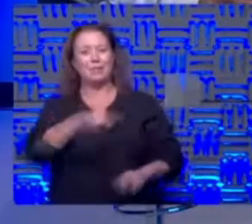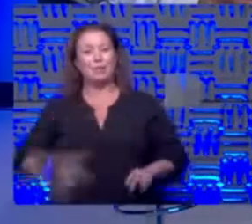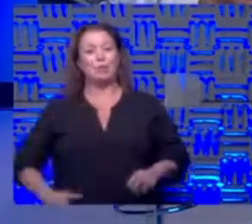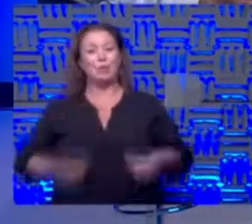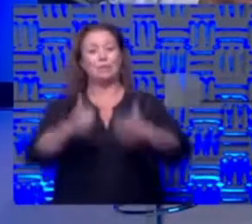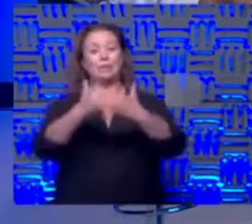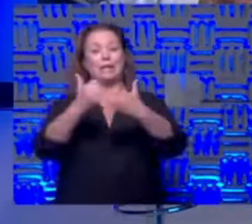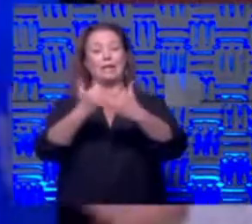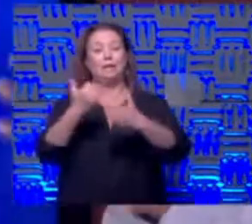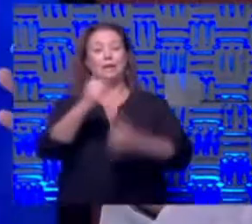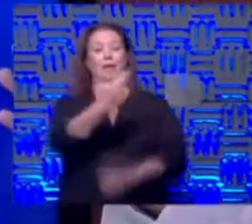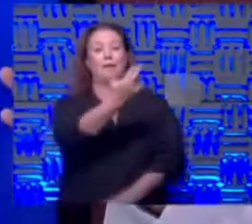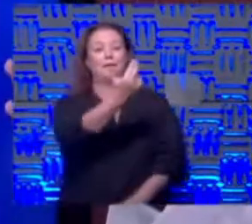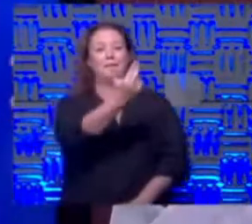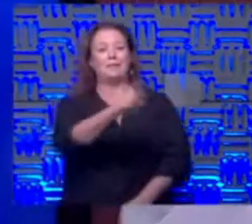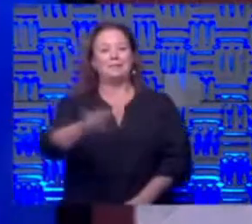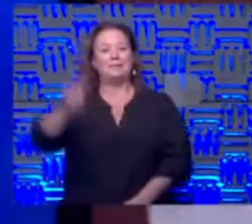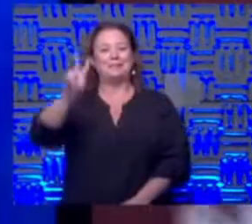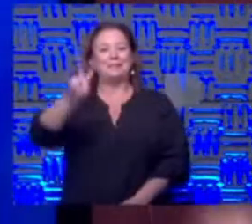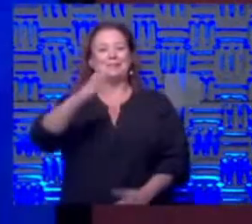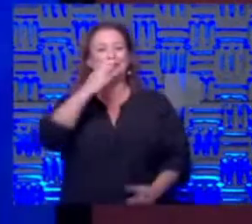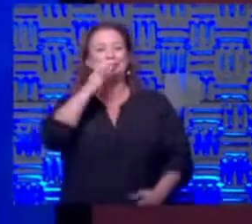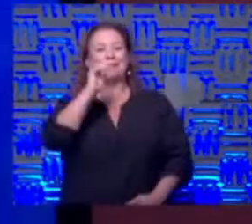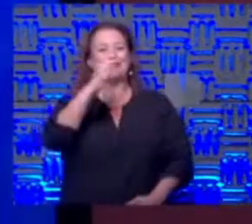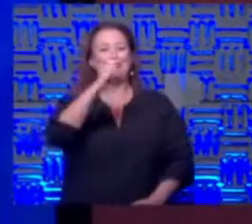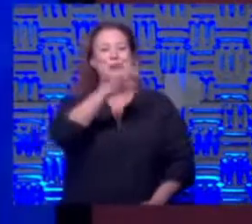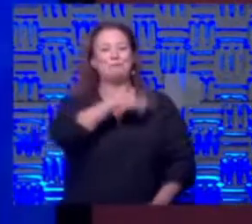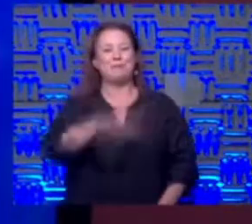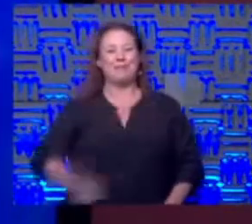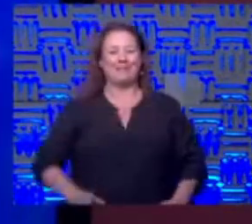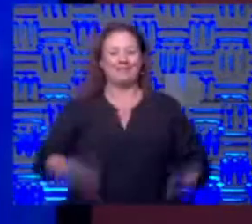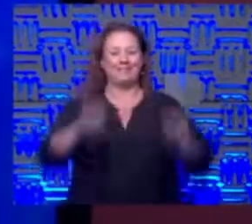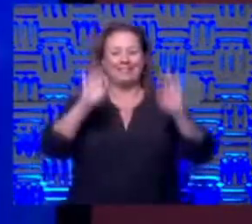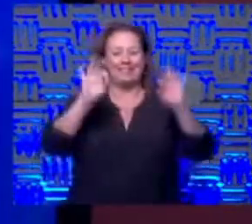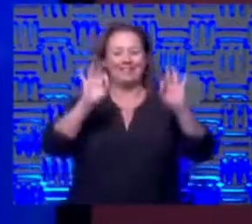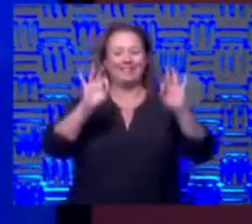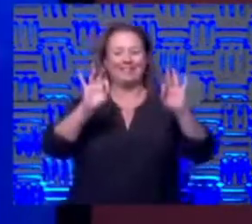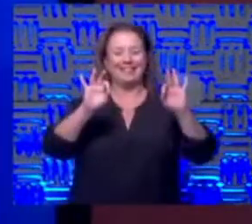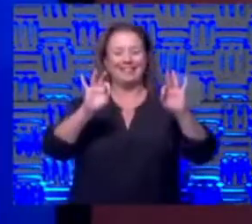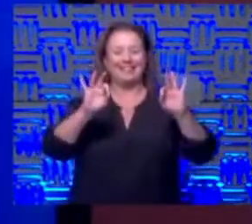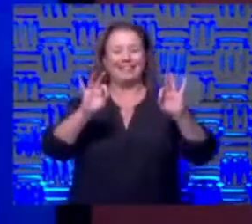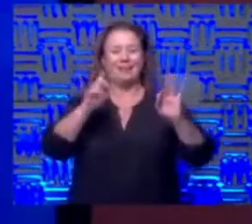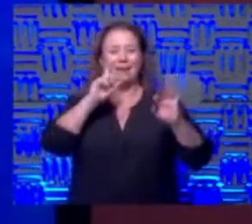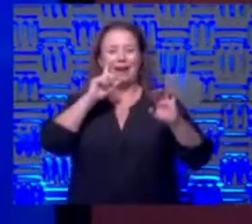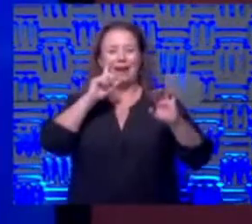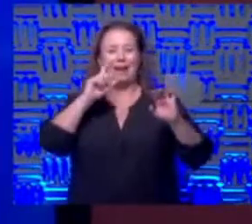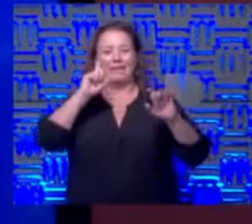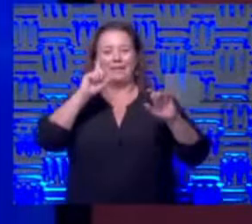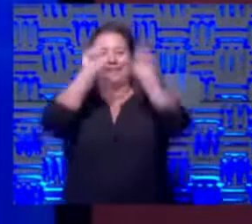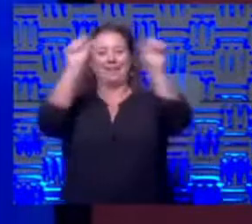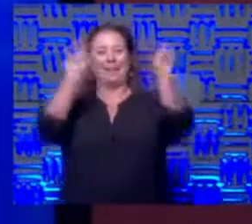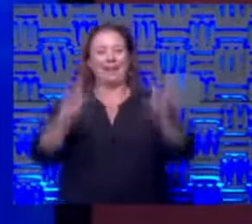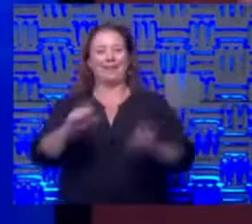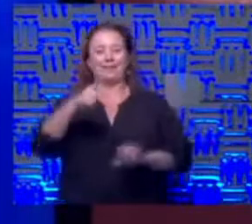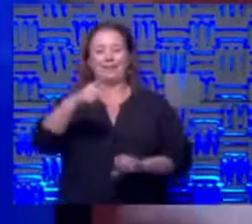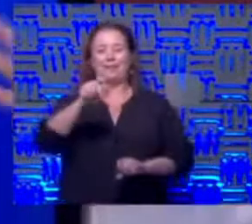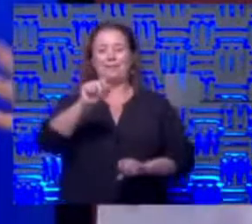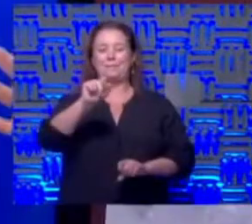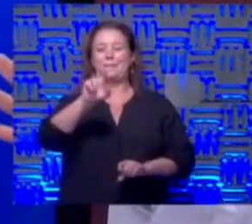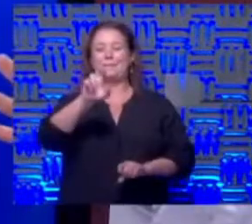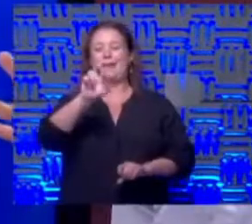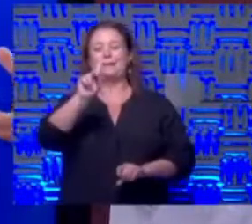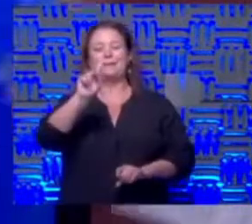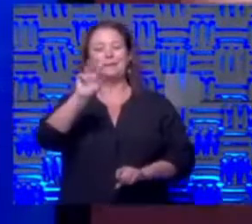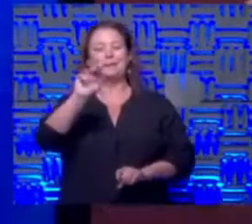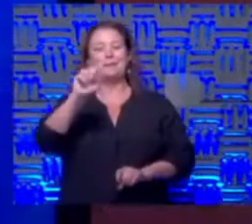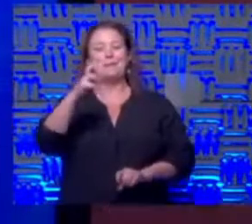a little work. 13-2 Royals win, nice job. And have the cutouts in the field right behind home plates, Patrick Mahomes,